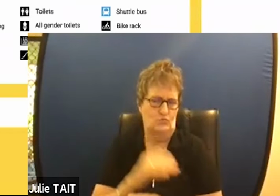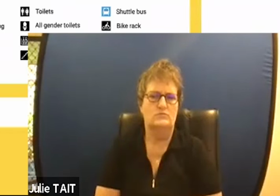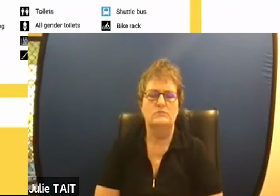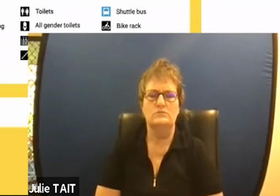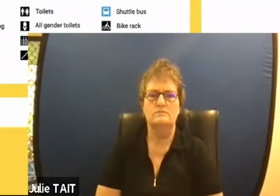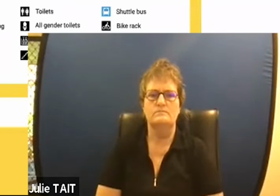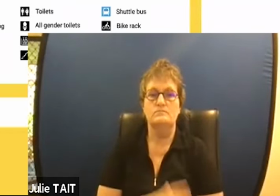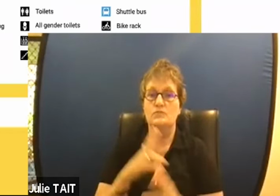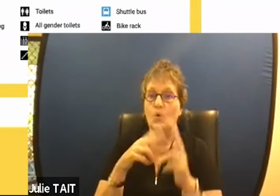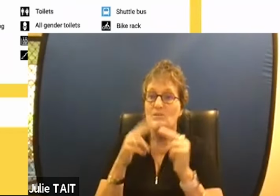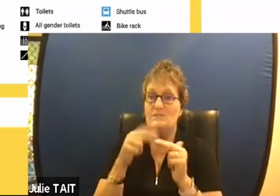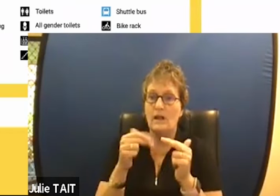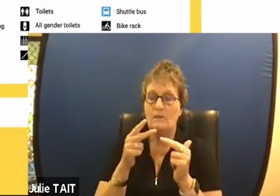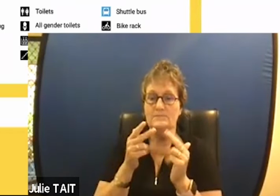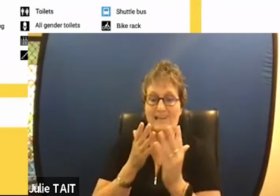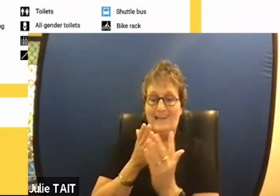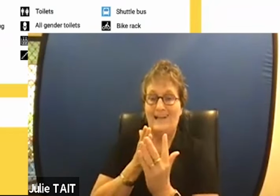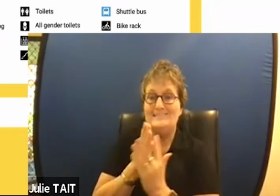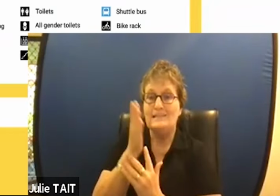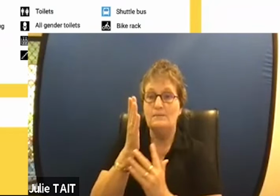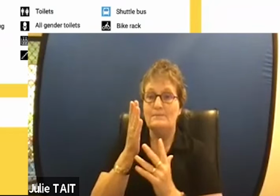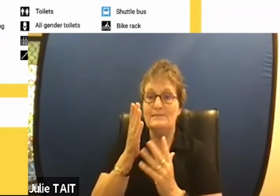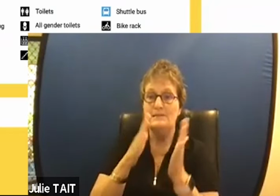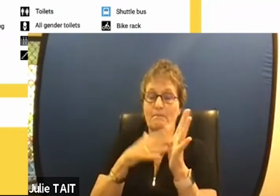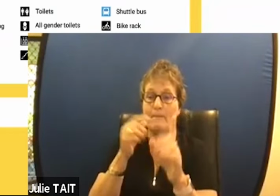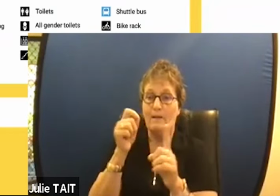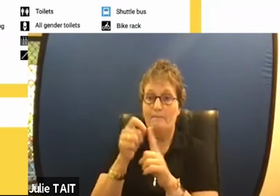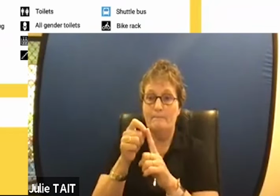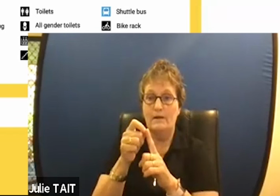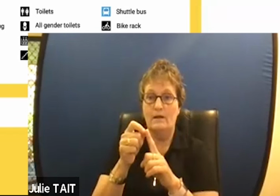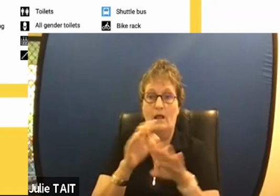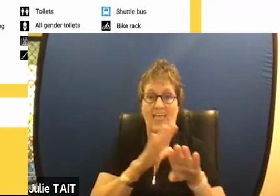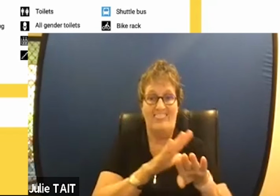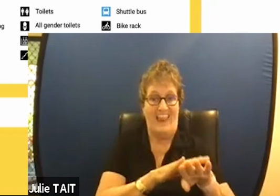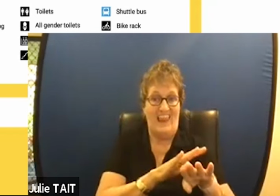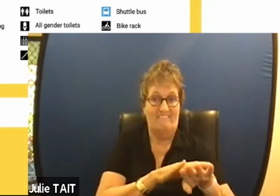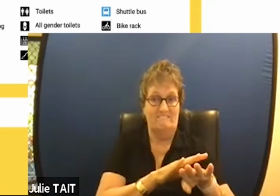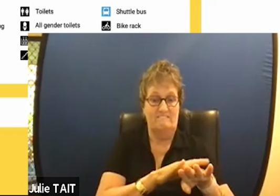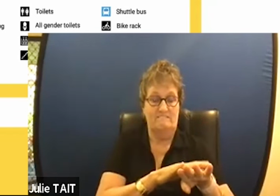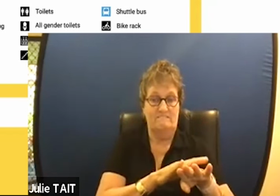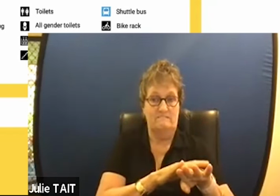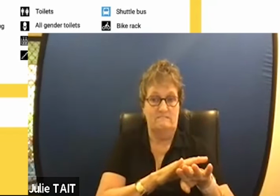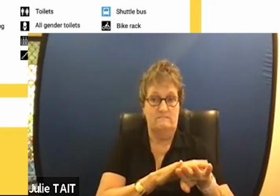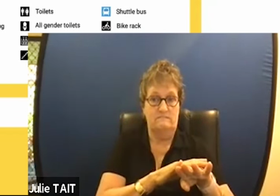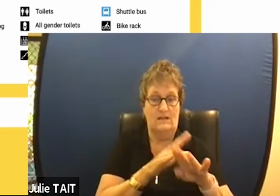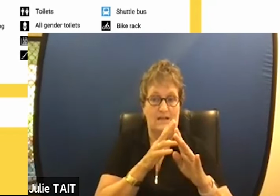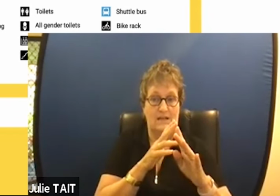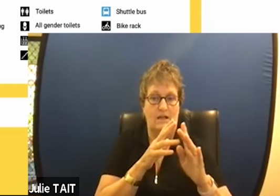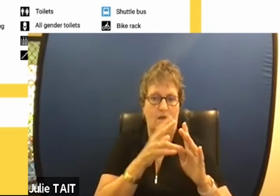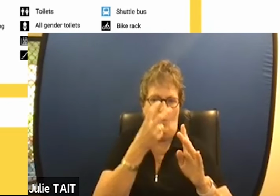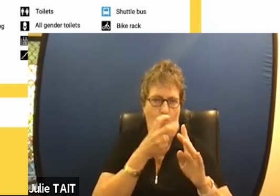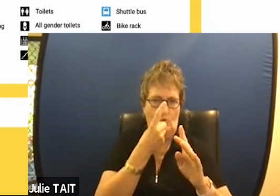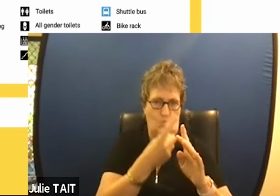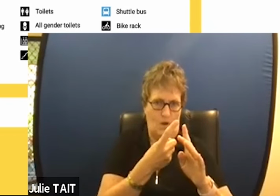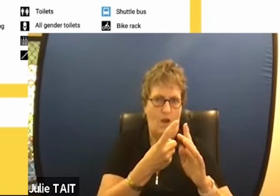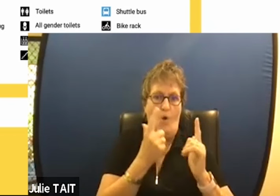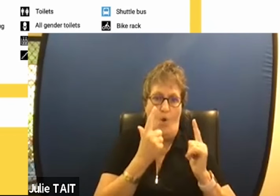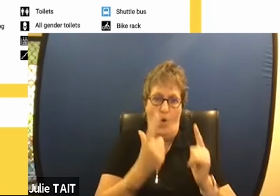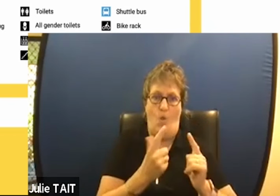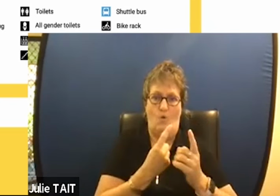We've developed a new accessibility map to campus. So the one on the left is our existing map. There's a lot of information there. A lot of